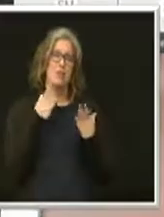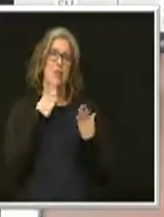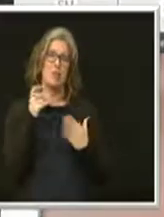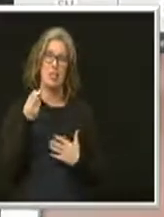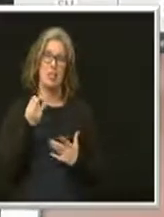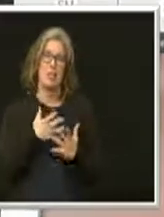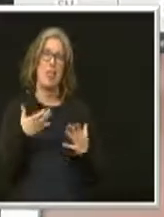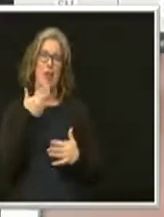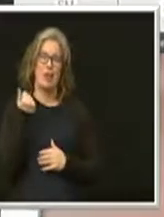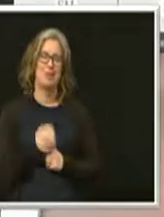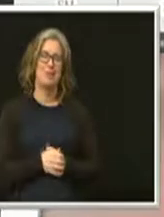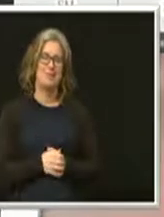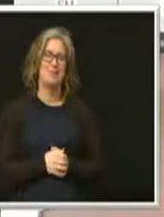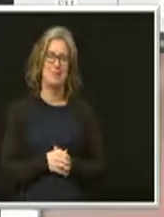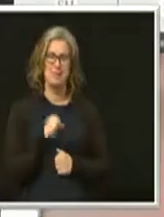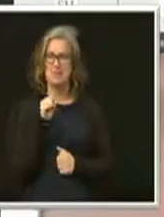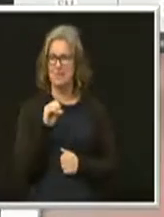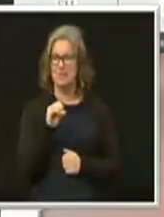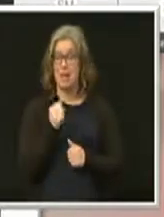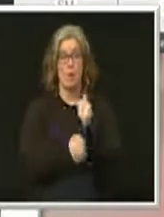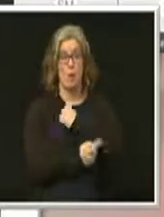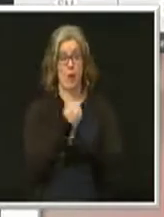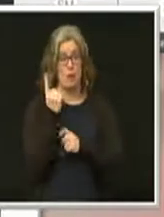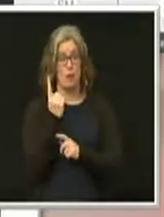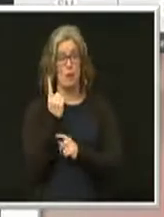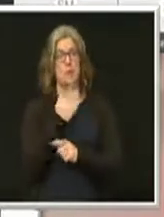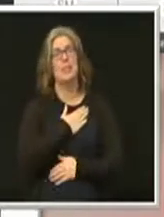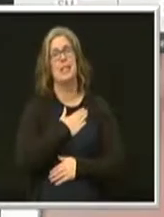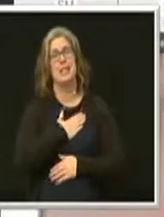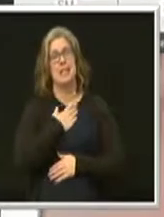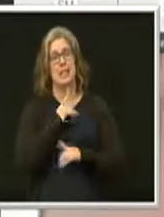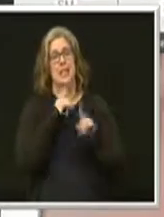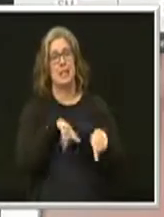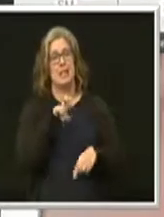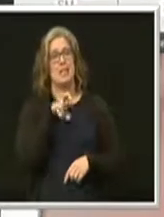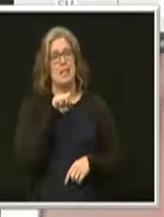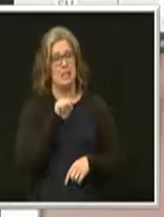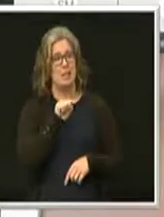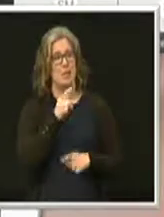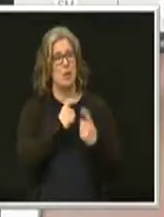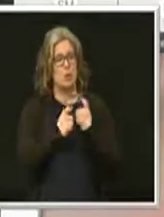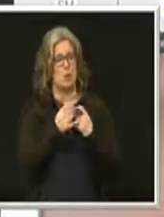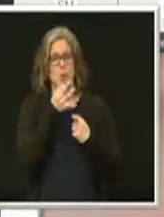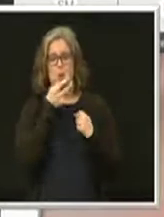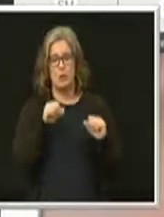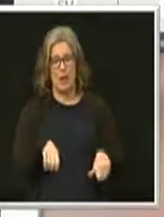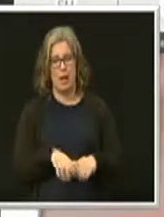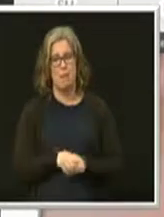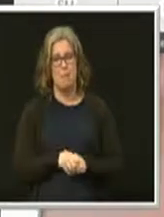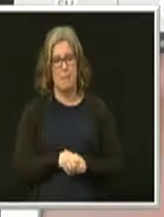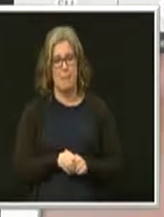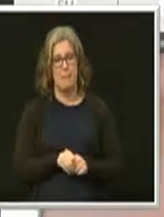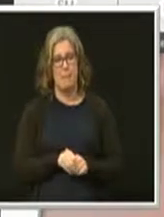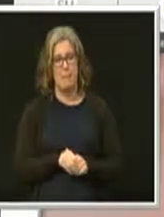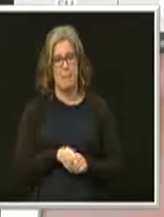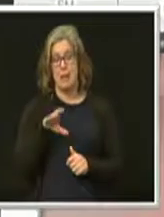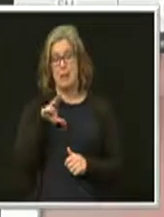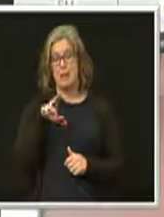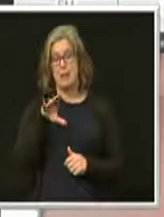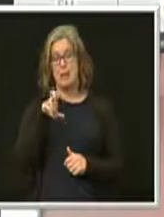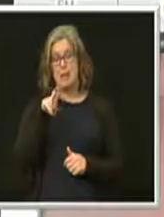she's a lot better. So everybody, please answer the census questions as soon as you can. The Census